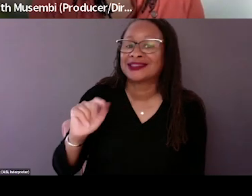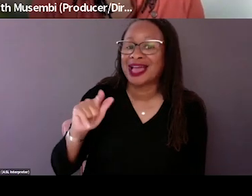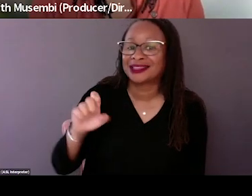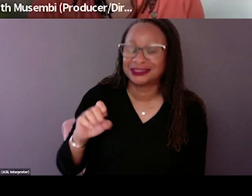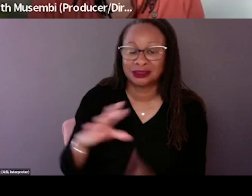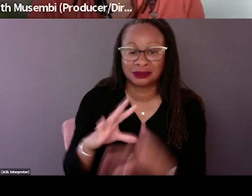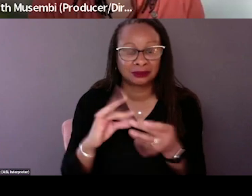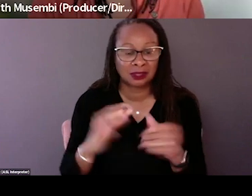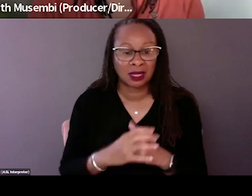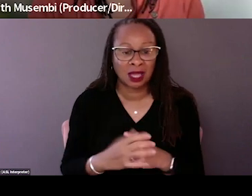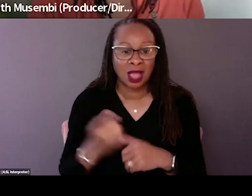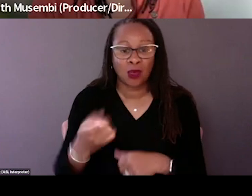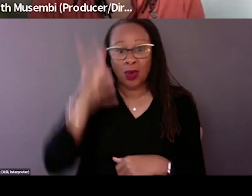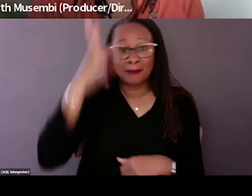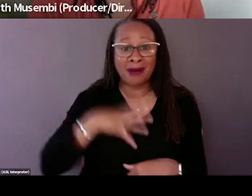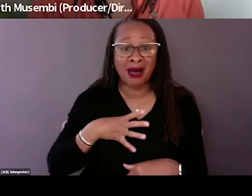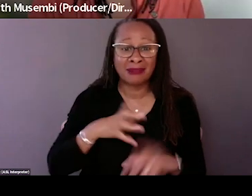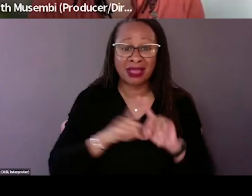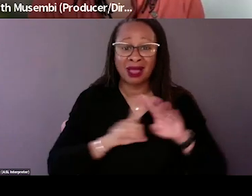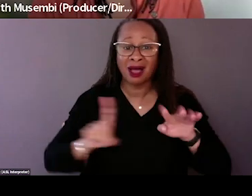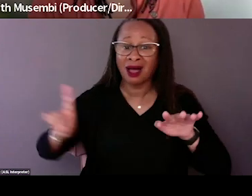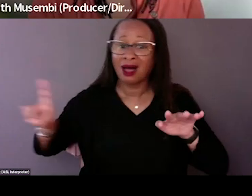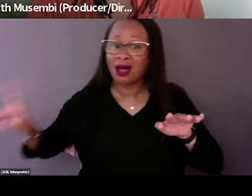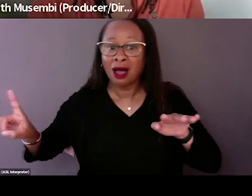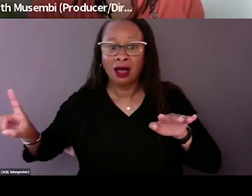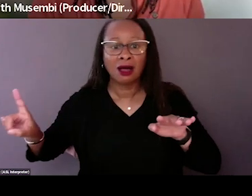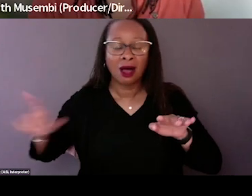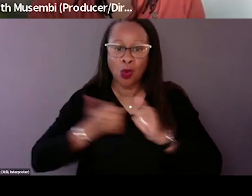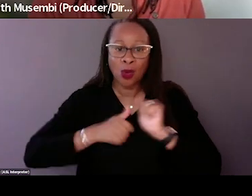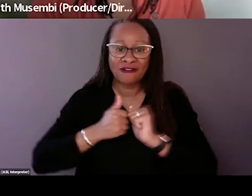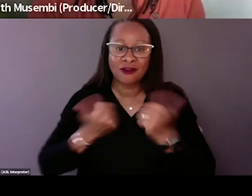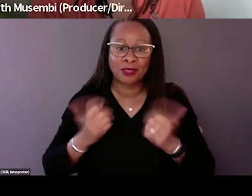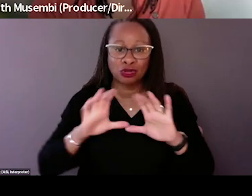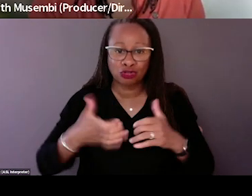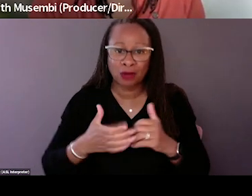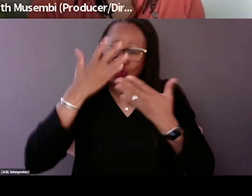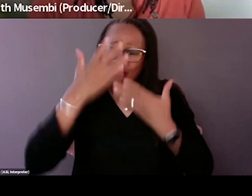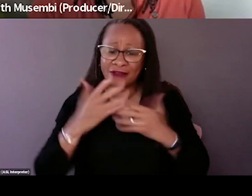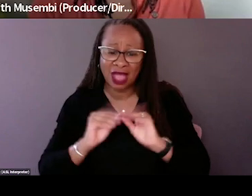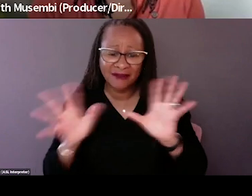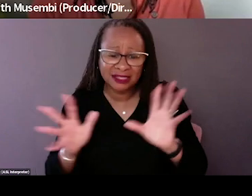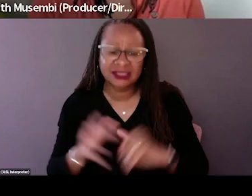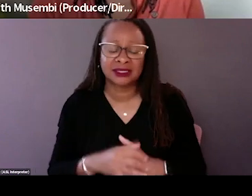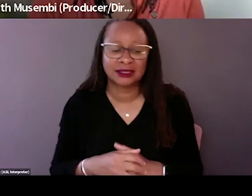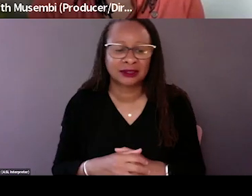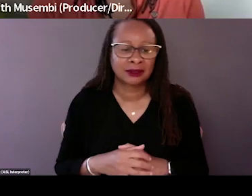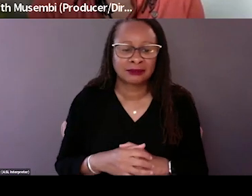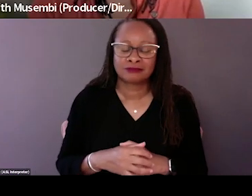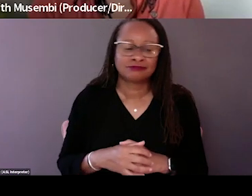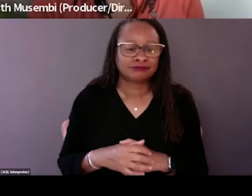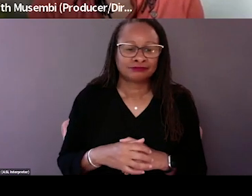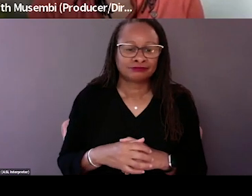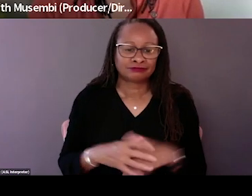the mom sort of isolates herself away from the group, you know, she's grieving, obviously. And there's like a lot